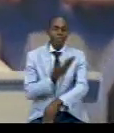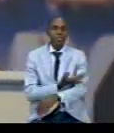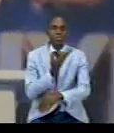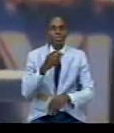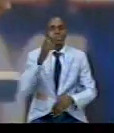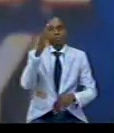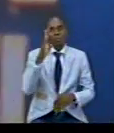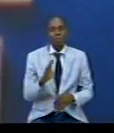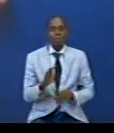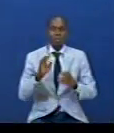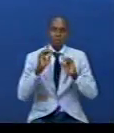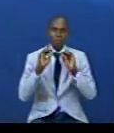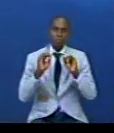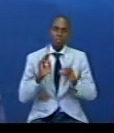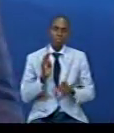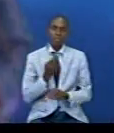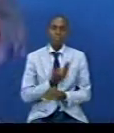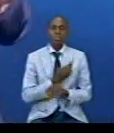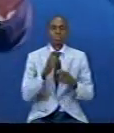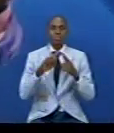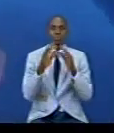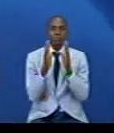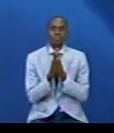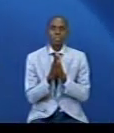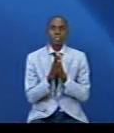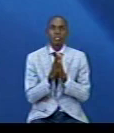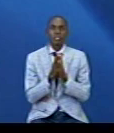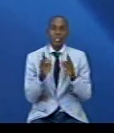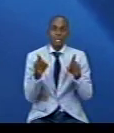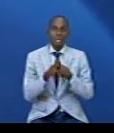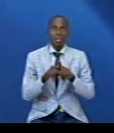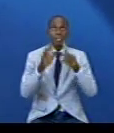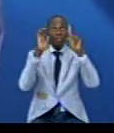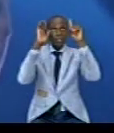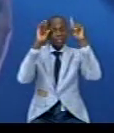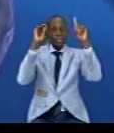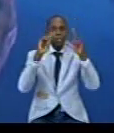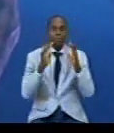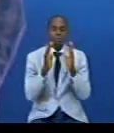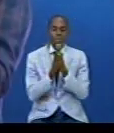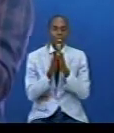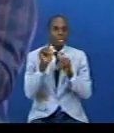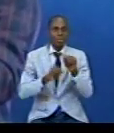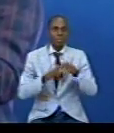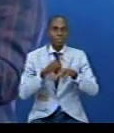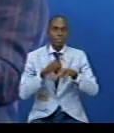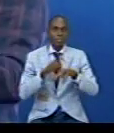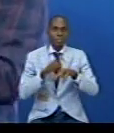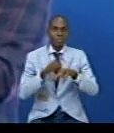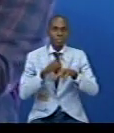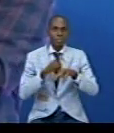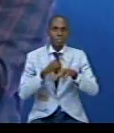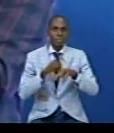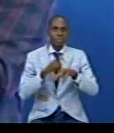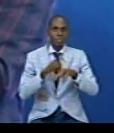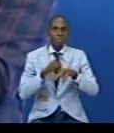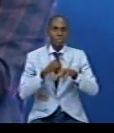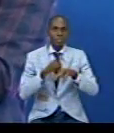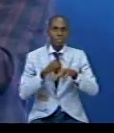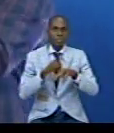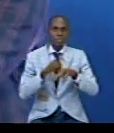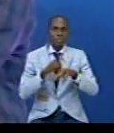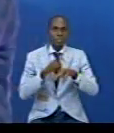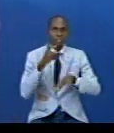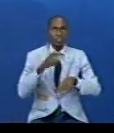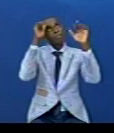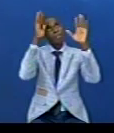us to pray like he prayed. Every time he prayed, he looked up and he said, Father,